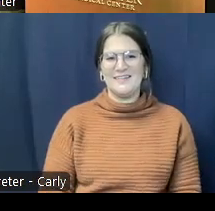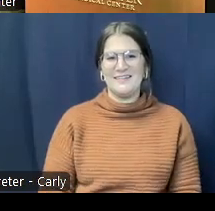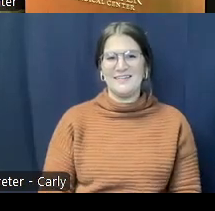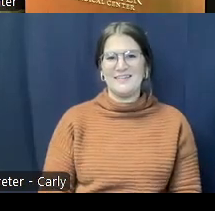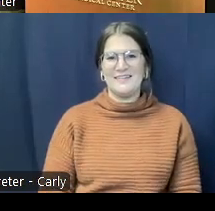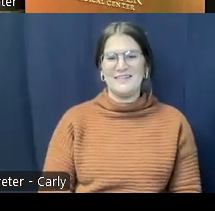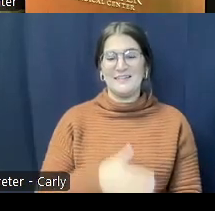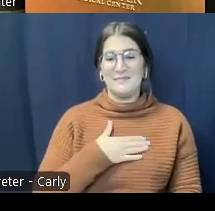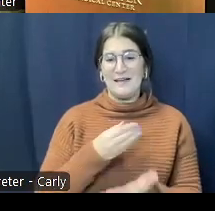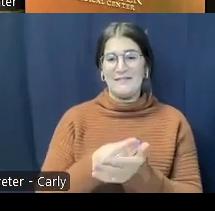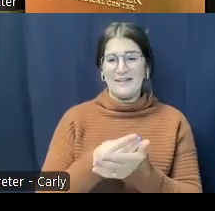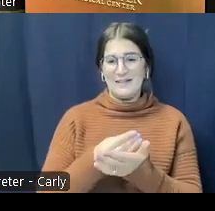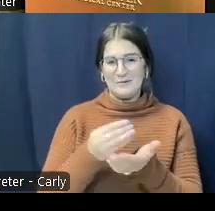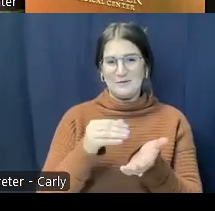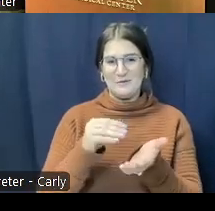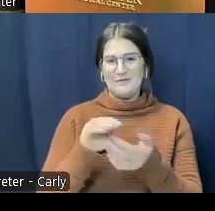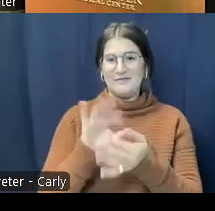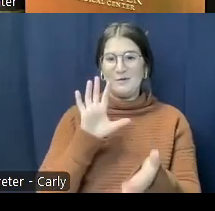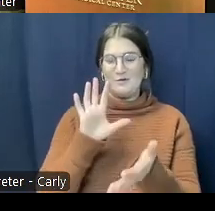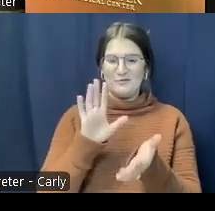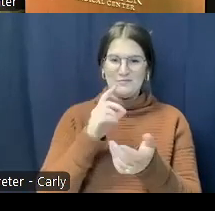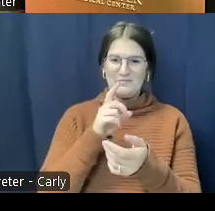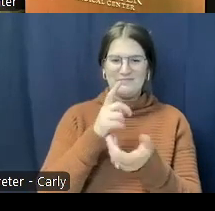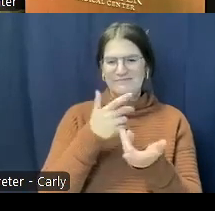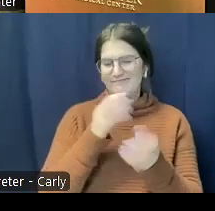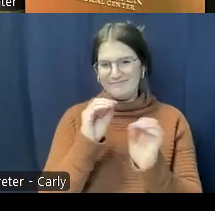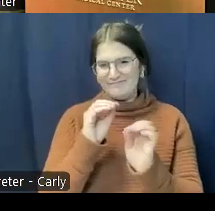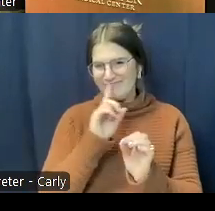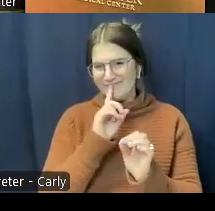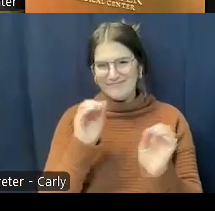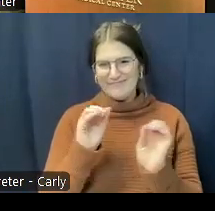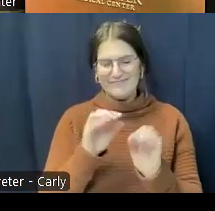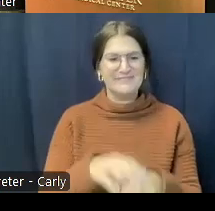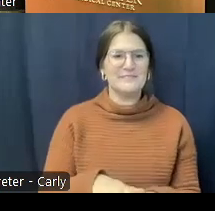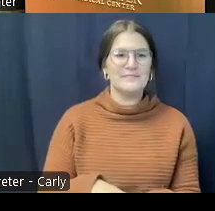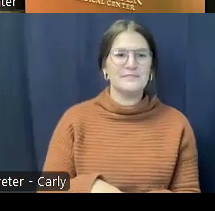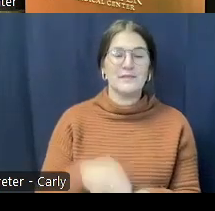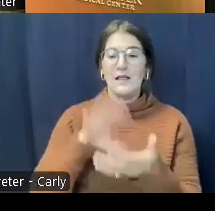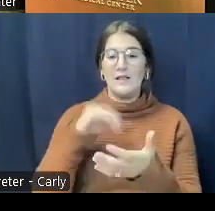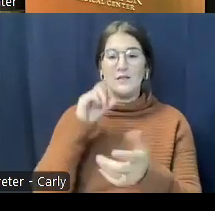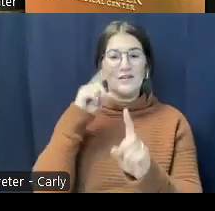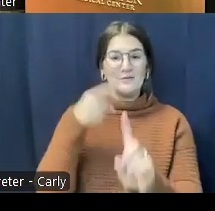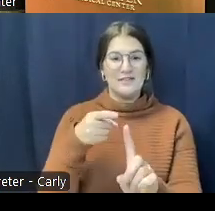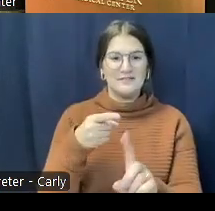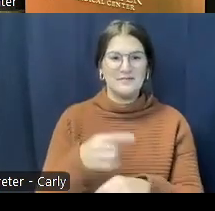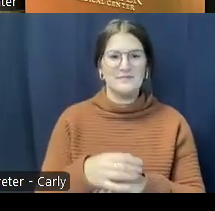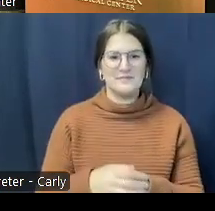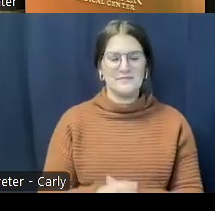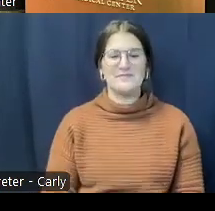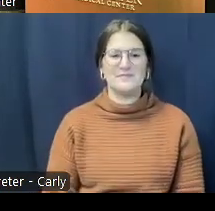financial disclosure slides, which are non-existent, and our learning objectives, which is